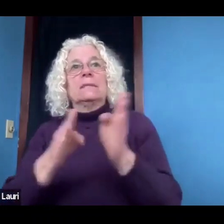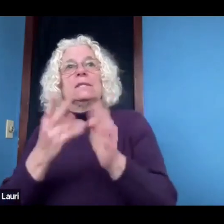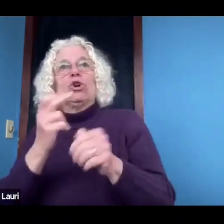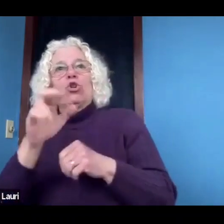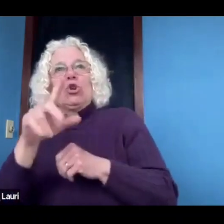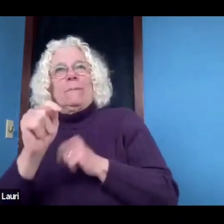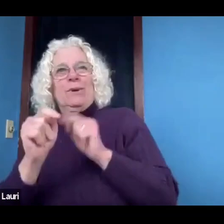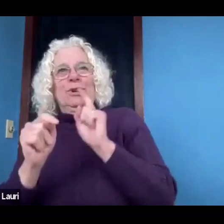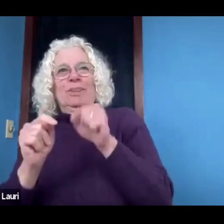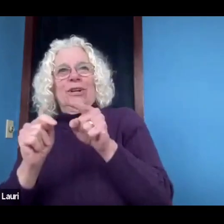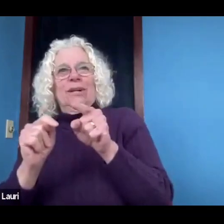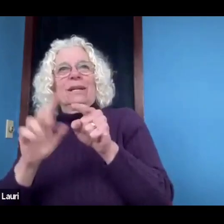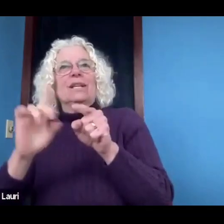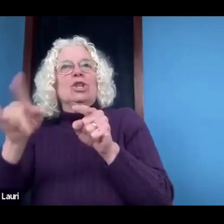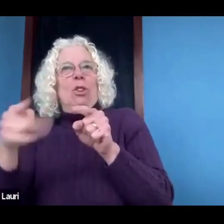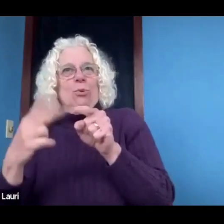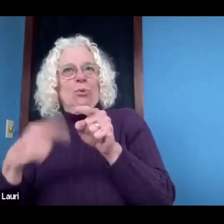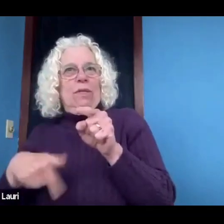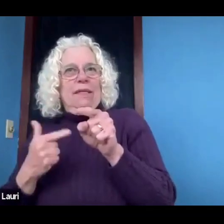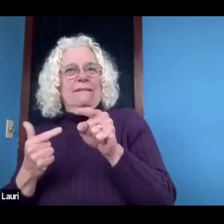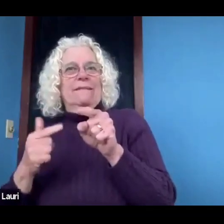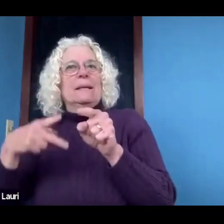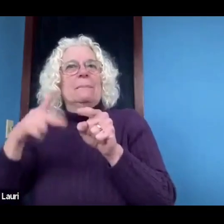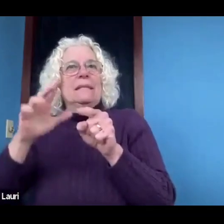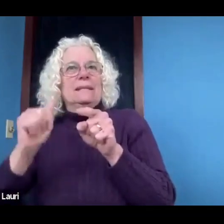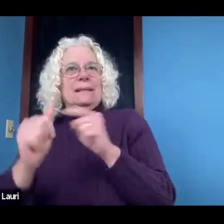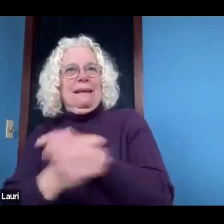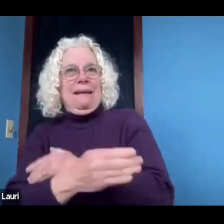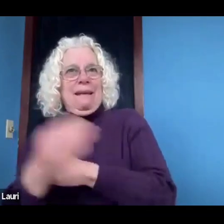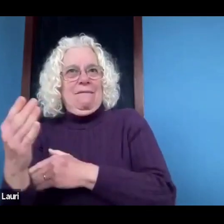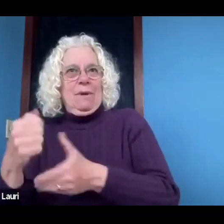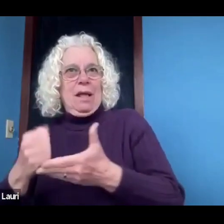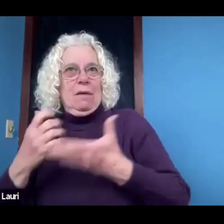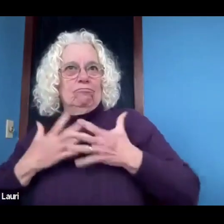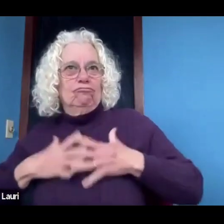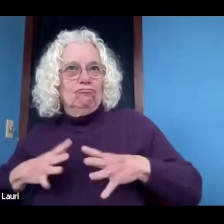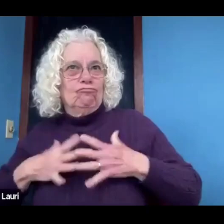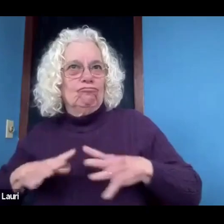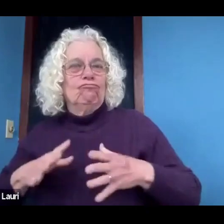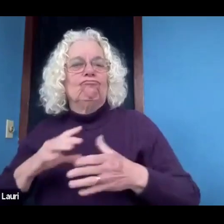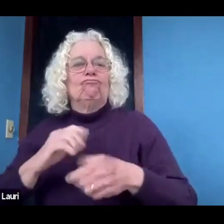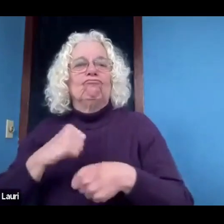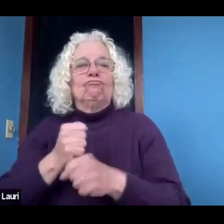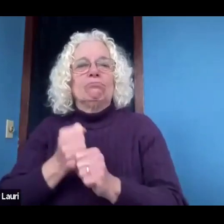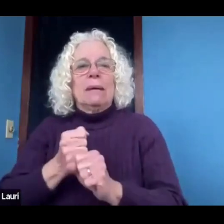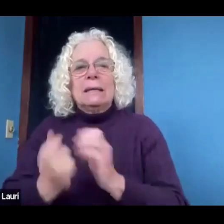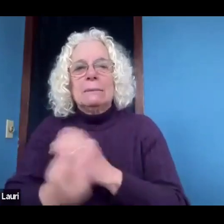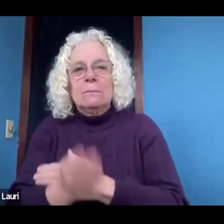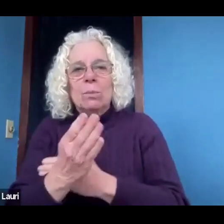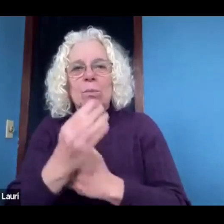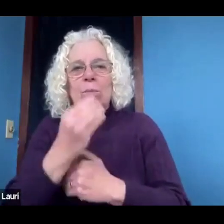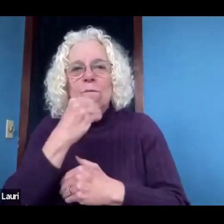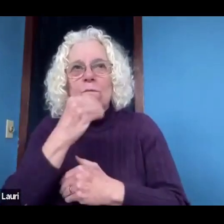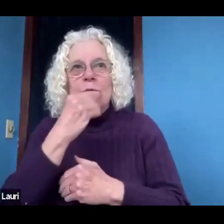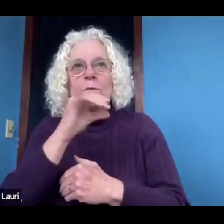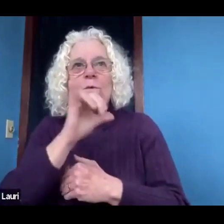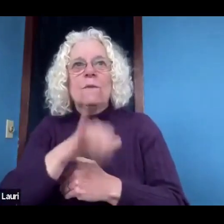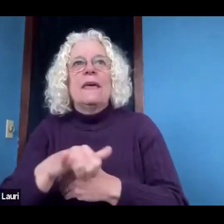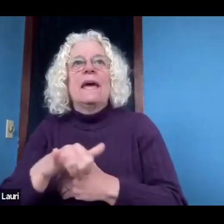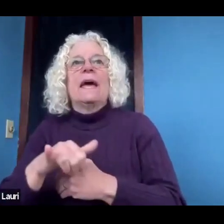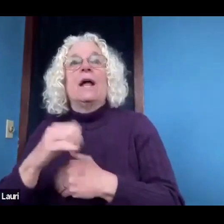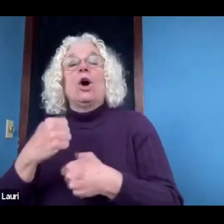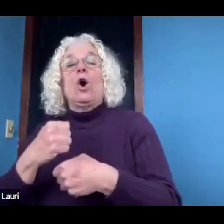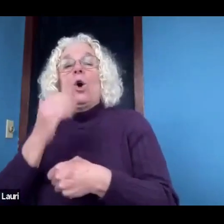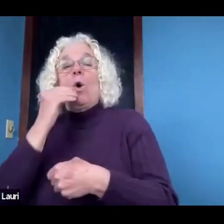70s who lives in Duluth. He has a PCA who comes each morning to help him assist with dressing and preparing a morning meal. He also gets homemaker services,